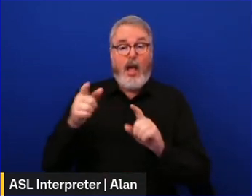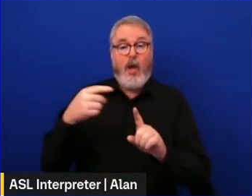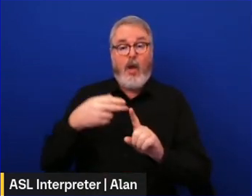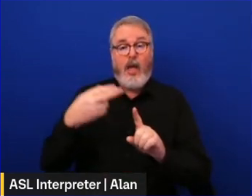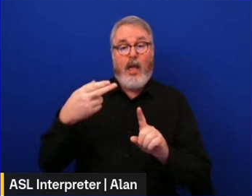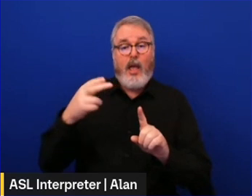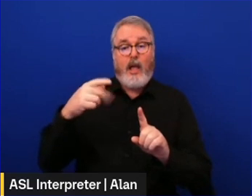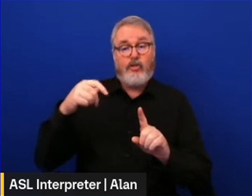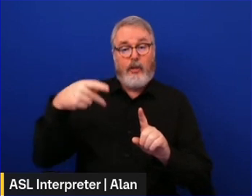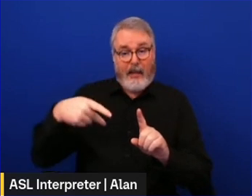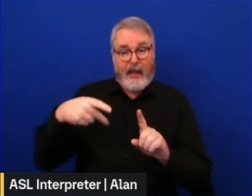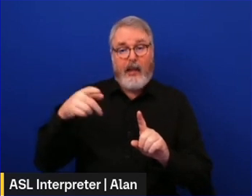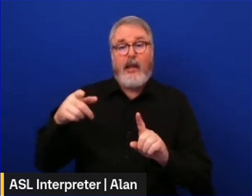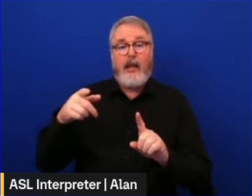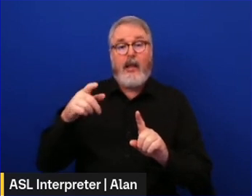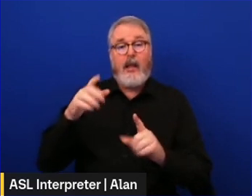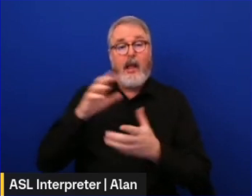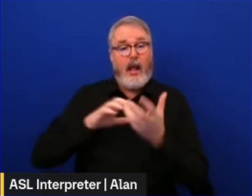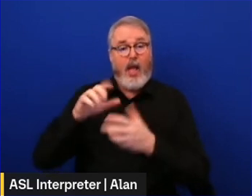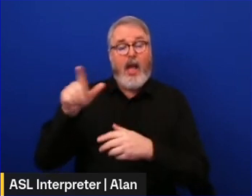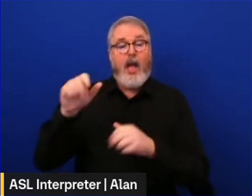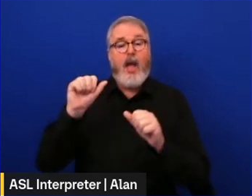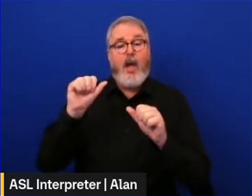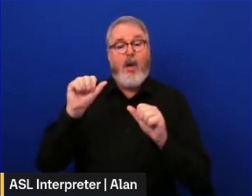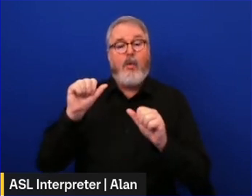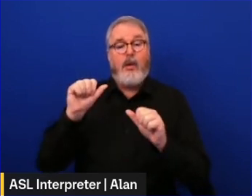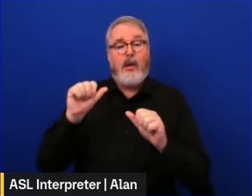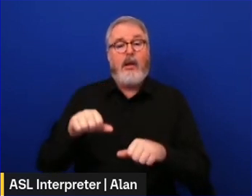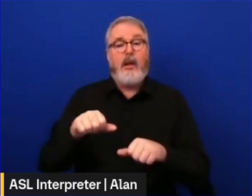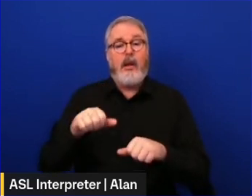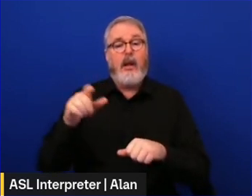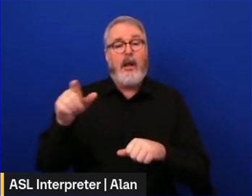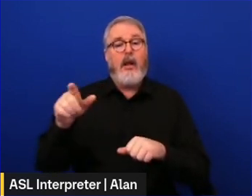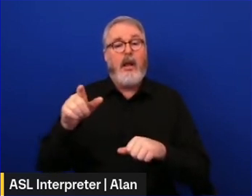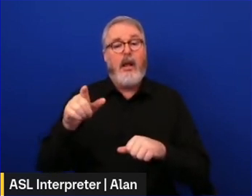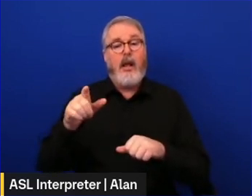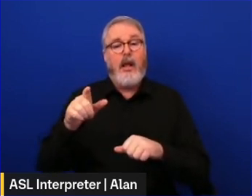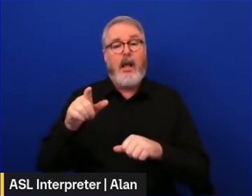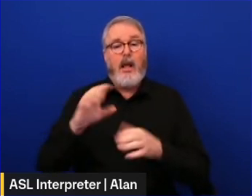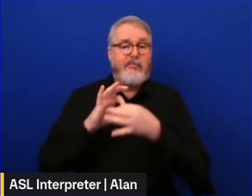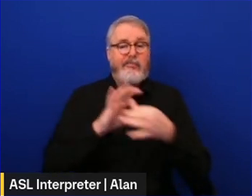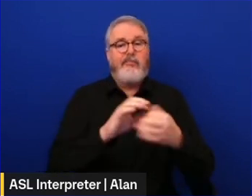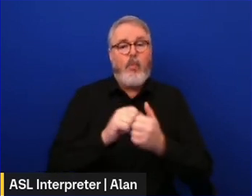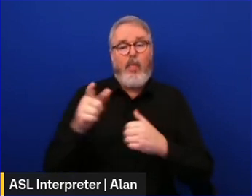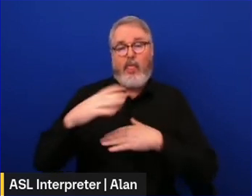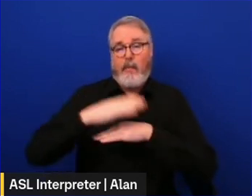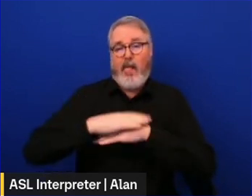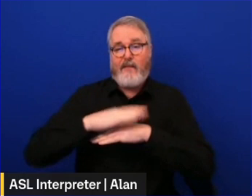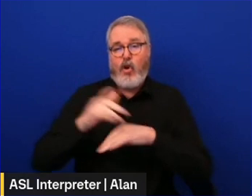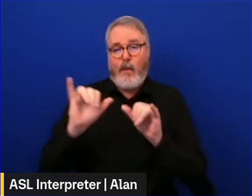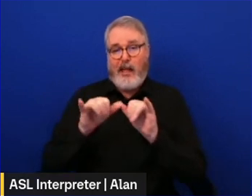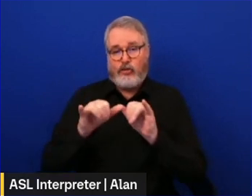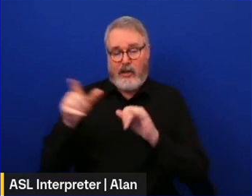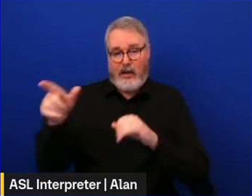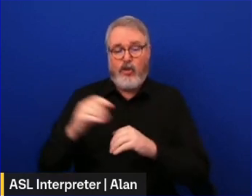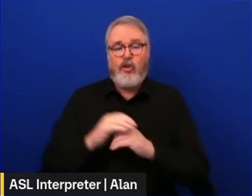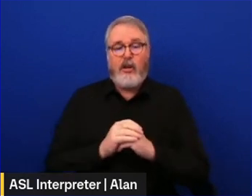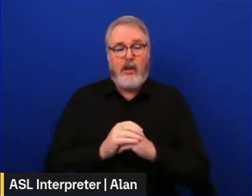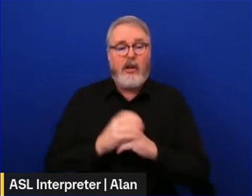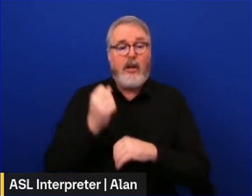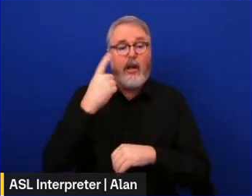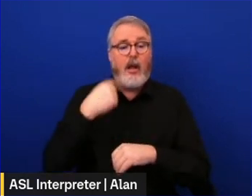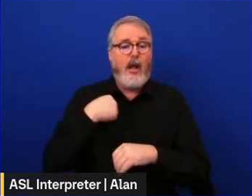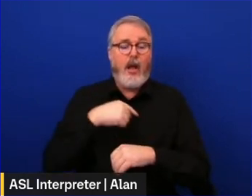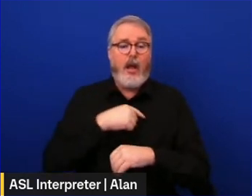HashiCorp Cloud Platform can empower platform engineering. So we look